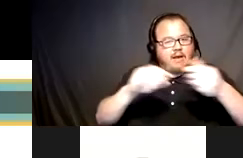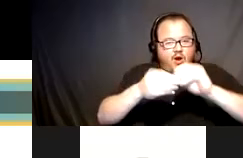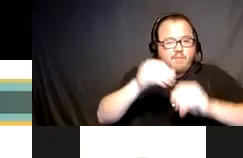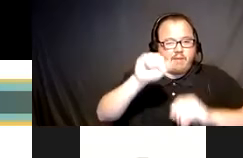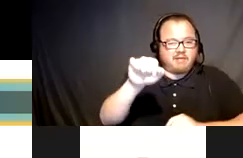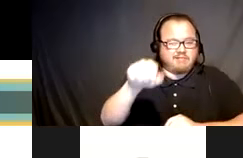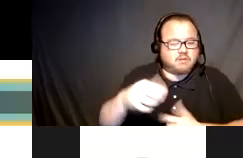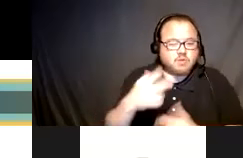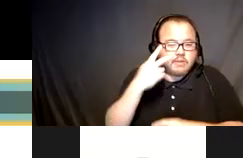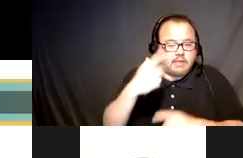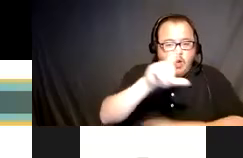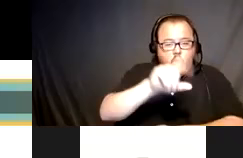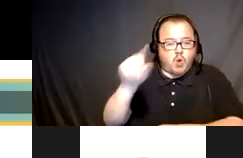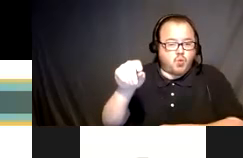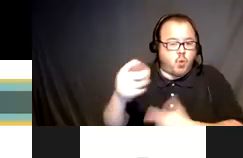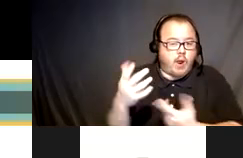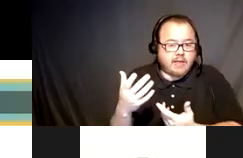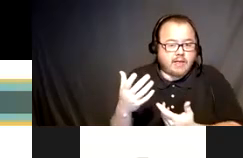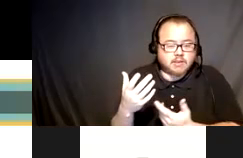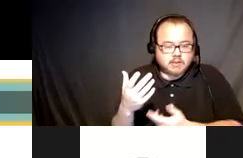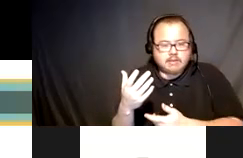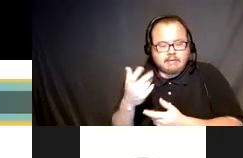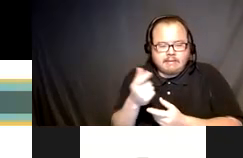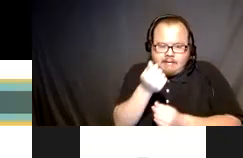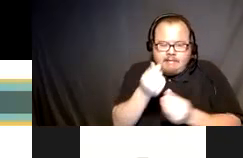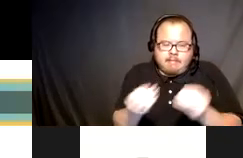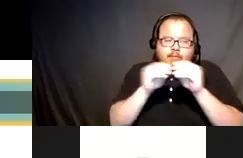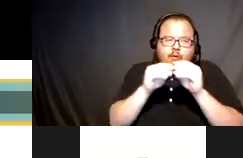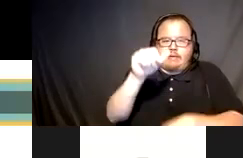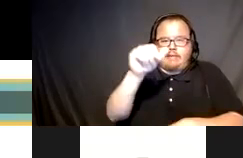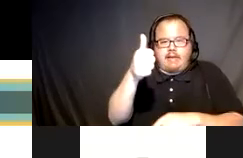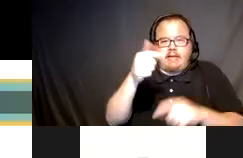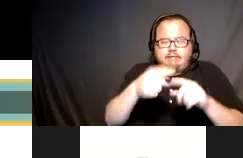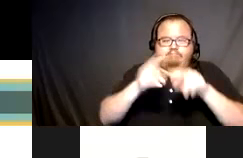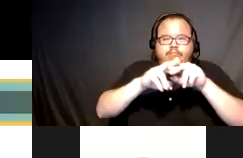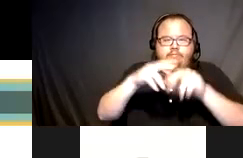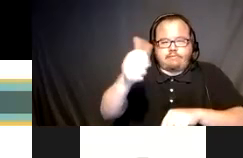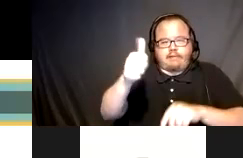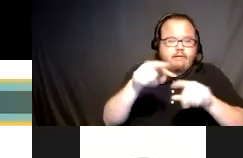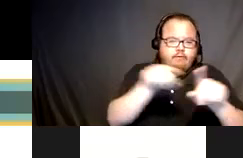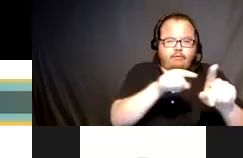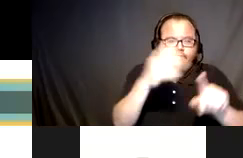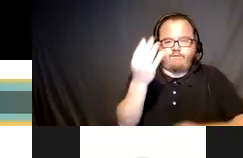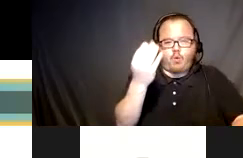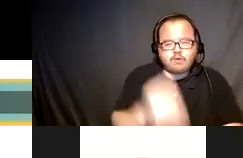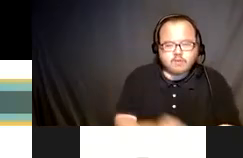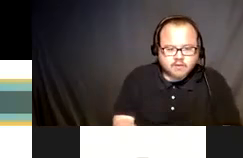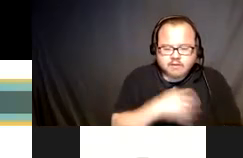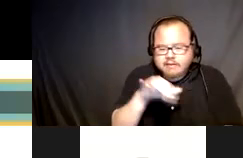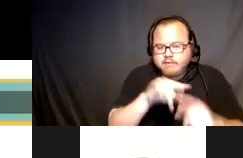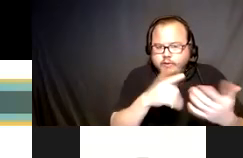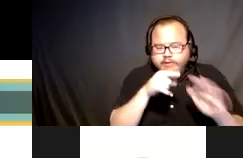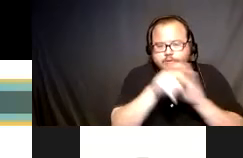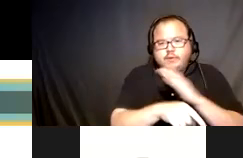can see that in 2020 we see a little bit more in the 10 to 14, and it's very similar to the suicide